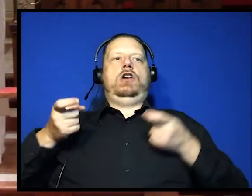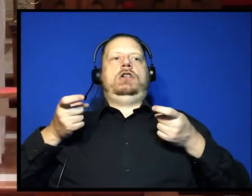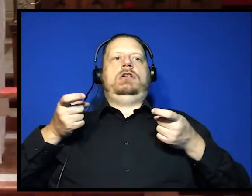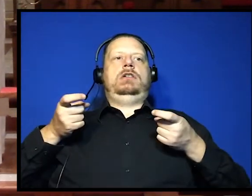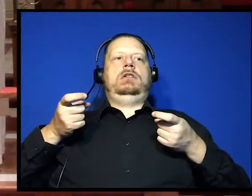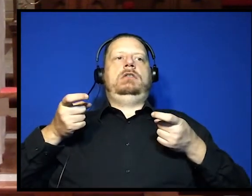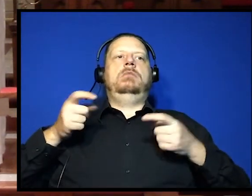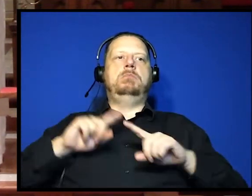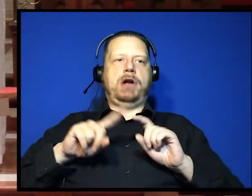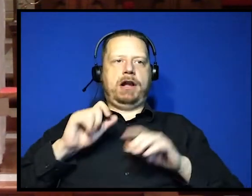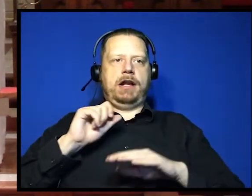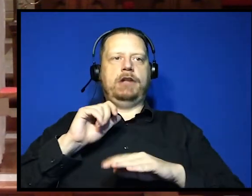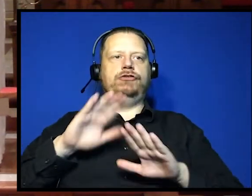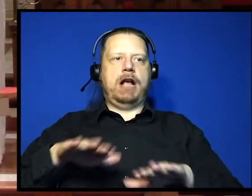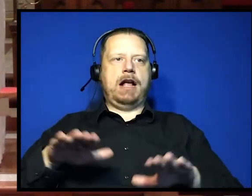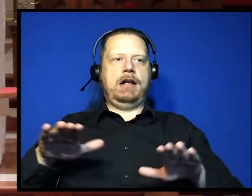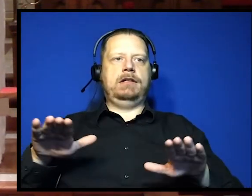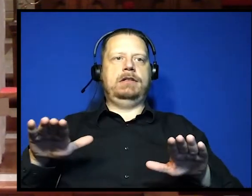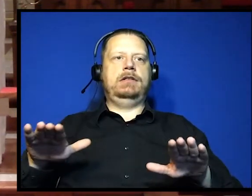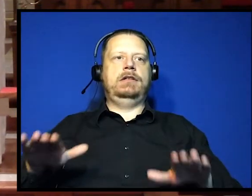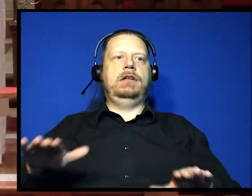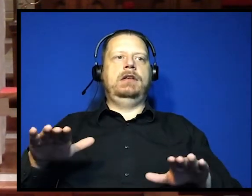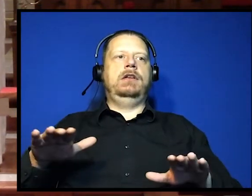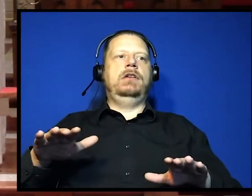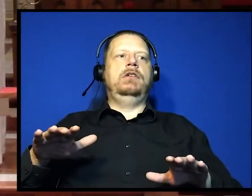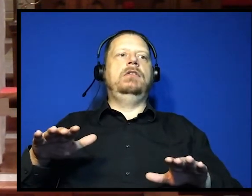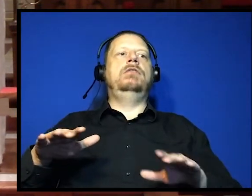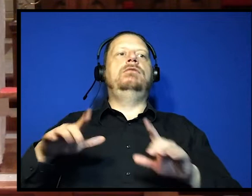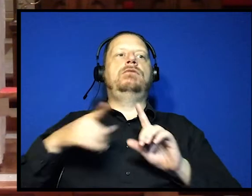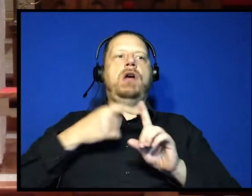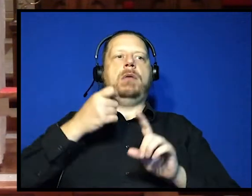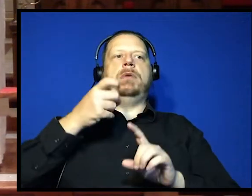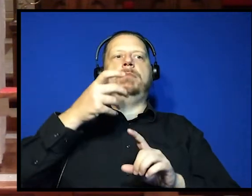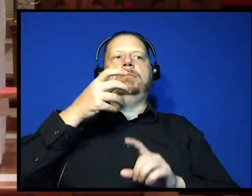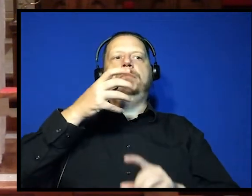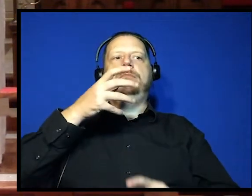child of Mary, blameless mother